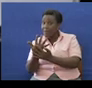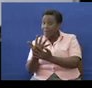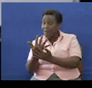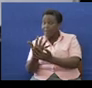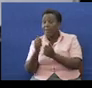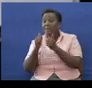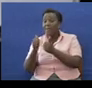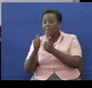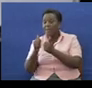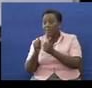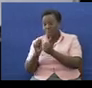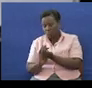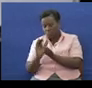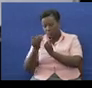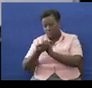plants normally